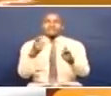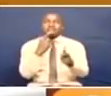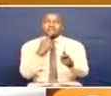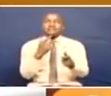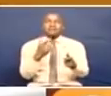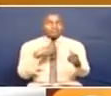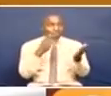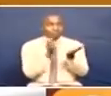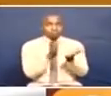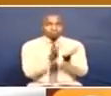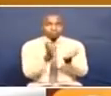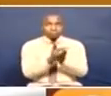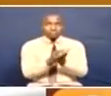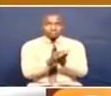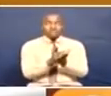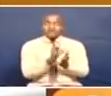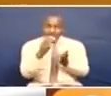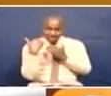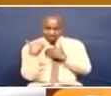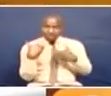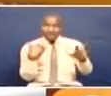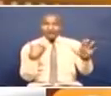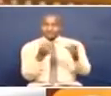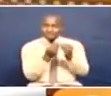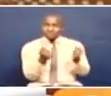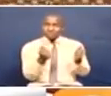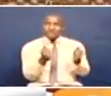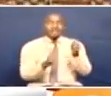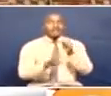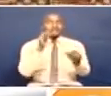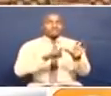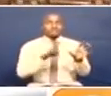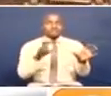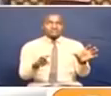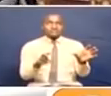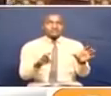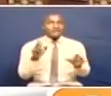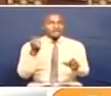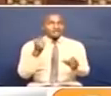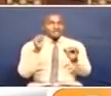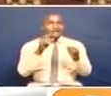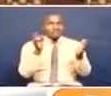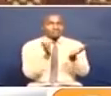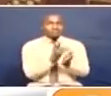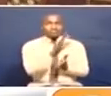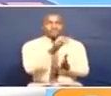have fired, who it is their responsibility to deal with, have refused to go. Kenyans can evict these people from